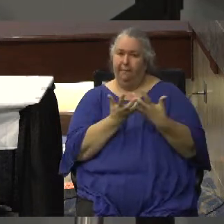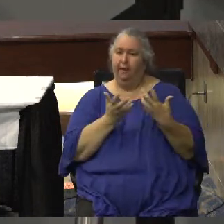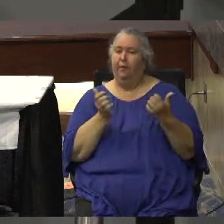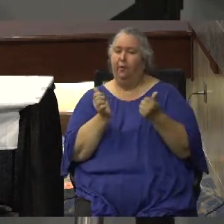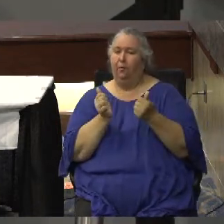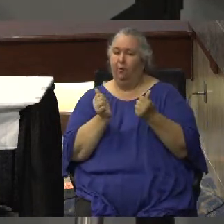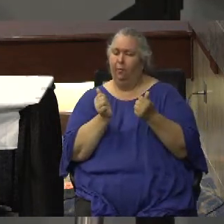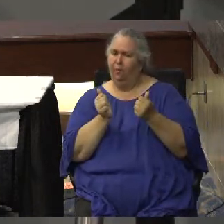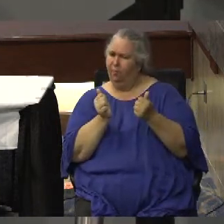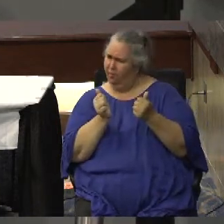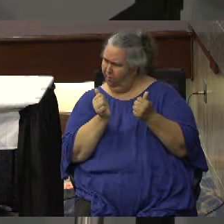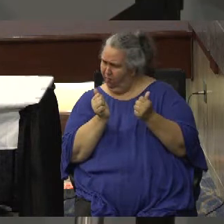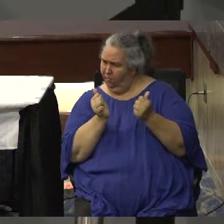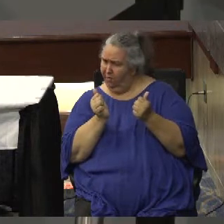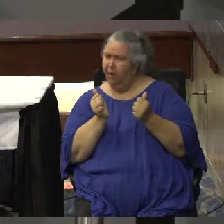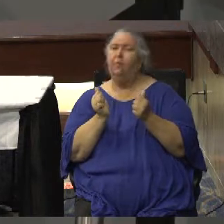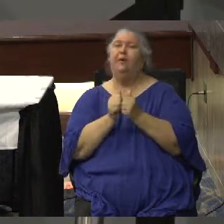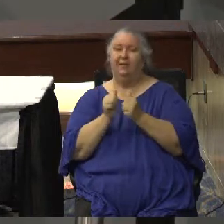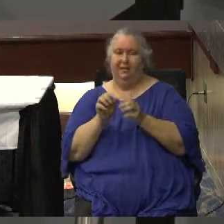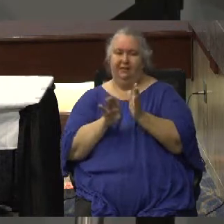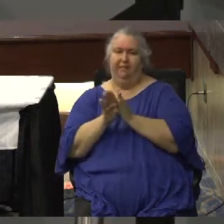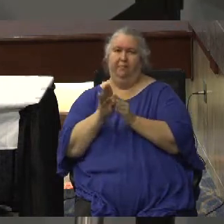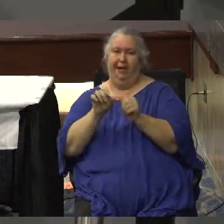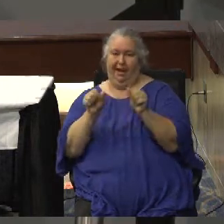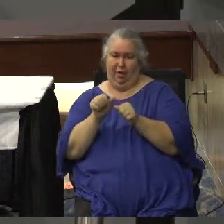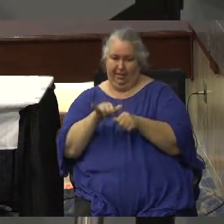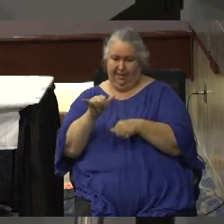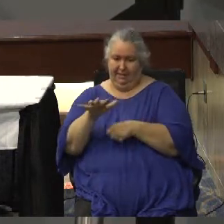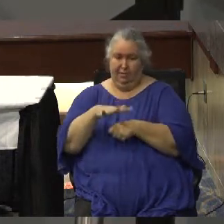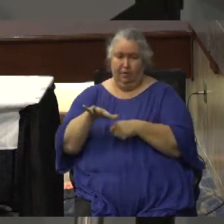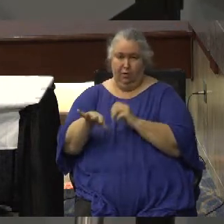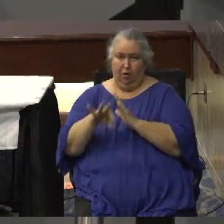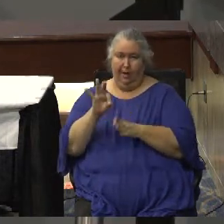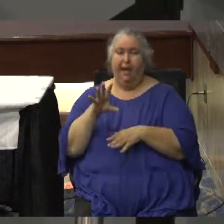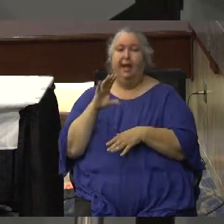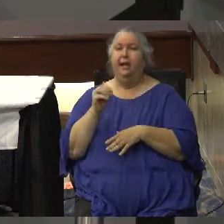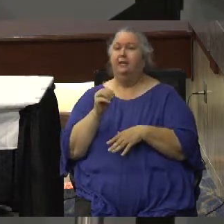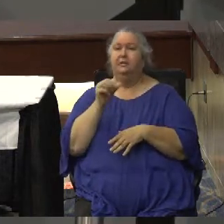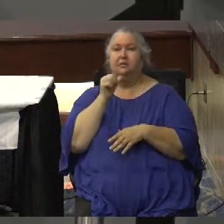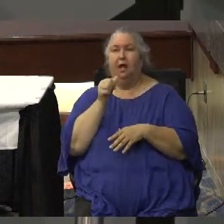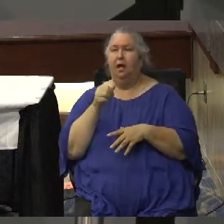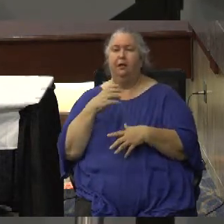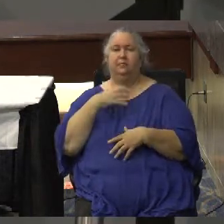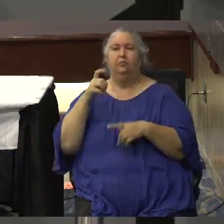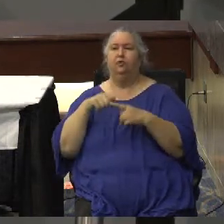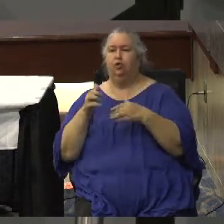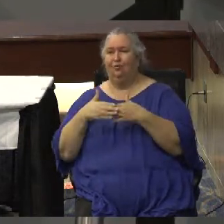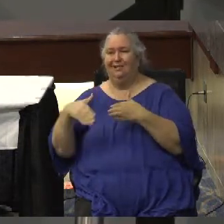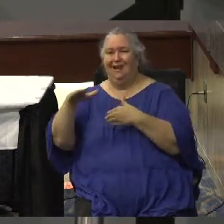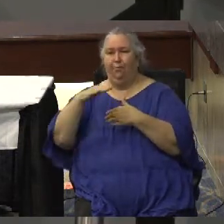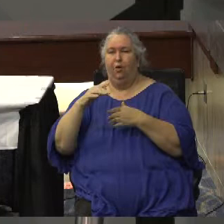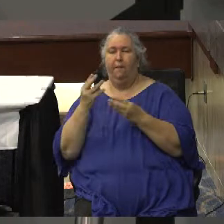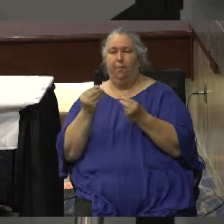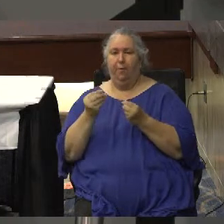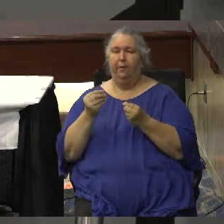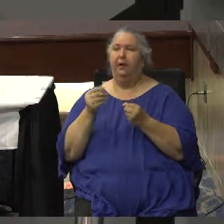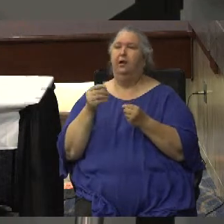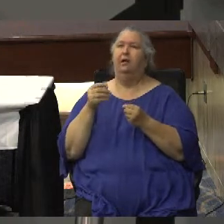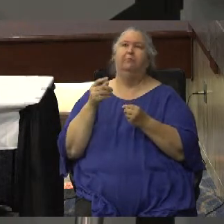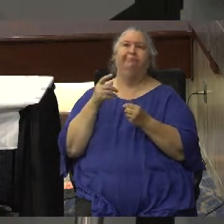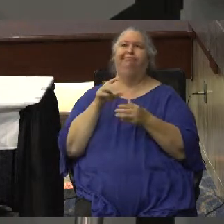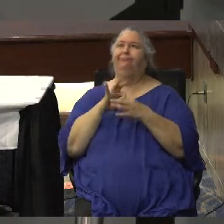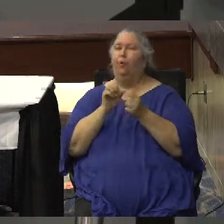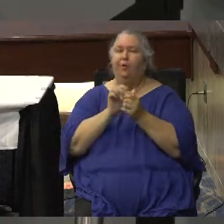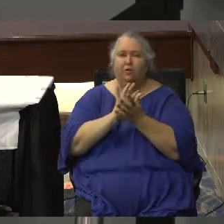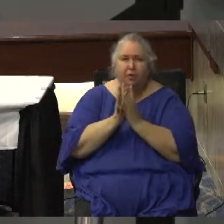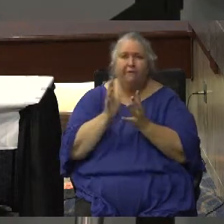appropriate and orderly development of the area which is located, that the proposed use will not be more objectionable to neighboring properties because of traffic congestion,